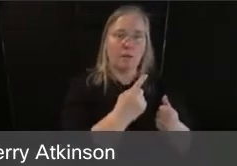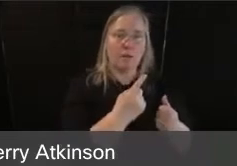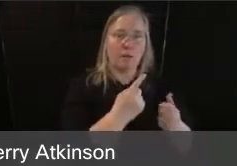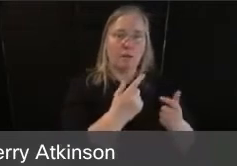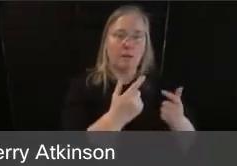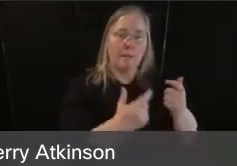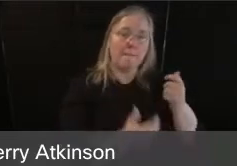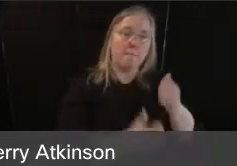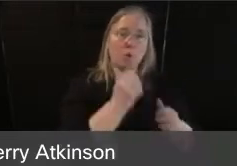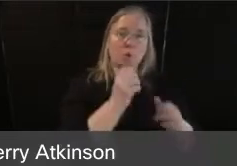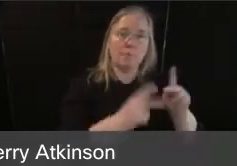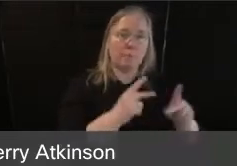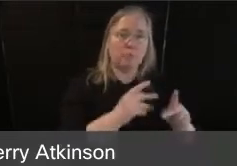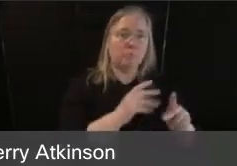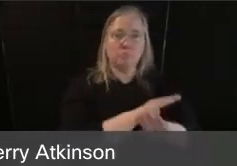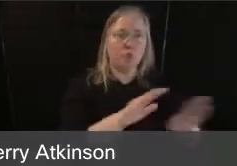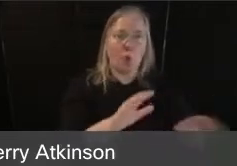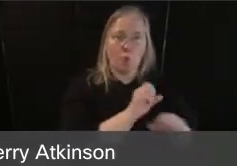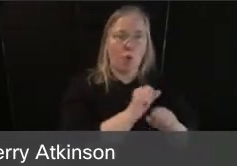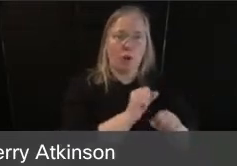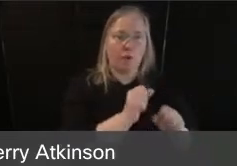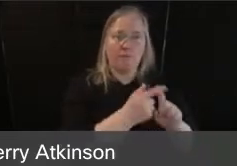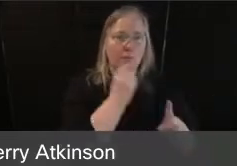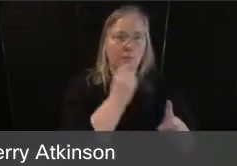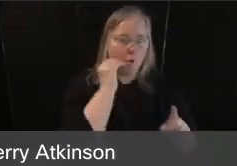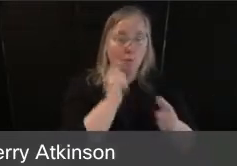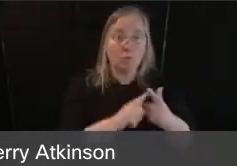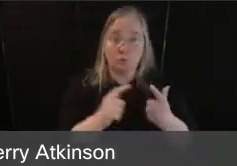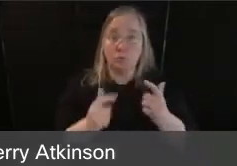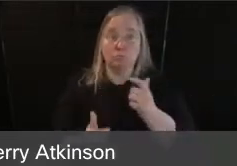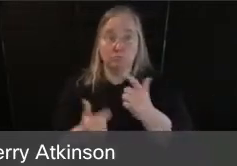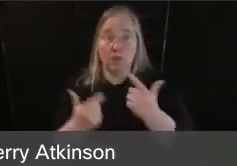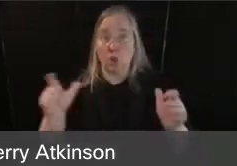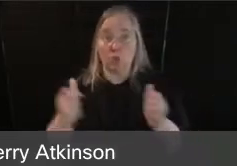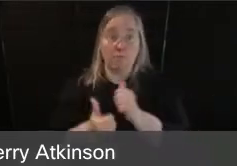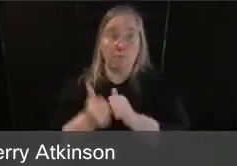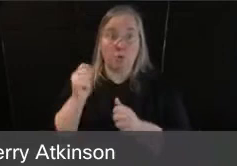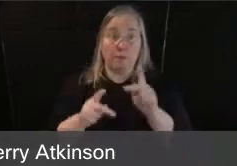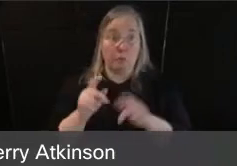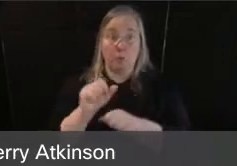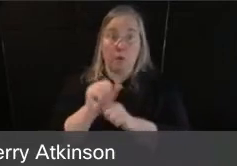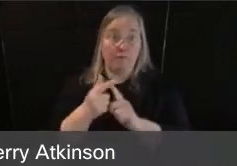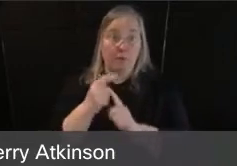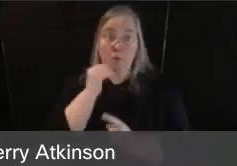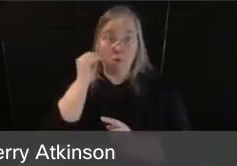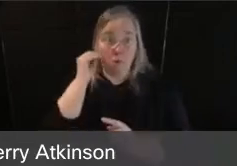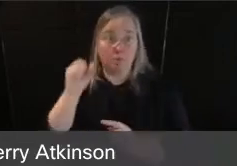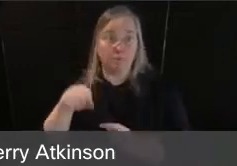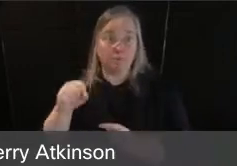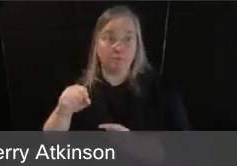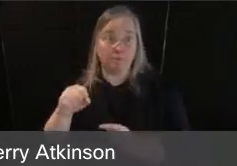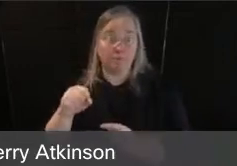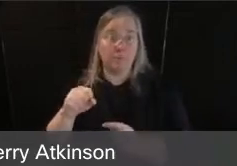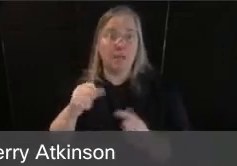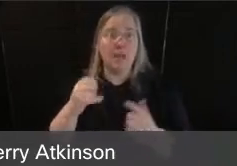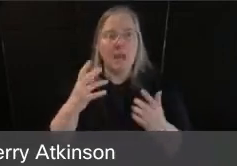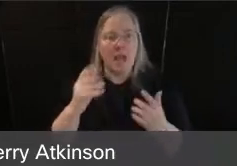of people not working from home to a large majority of people working from home. I suspect that we'll probably land somewhere in the